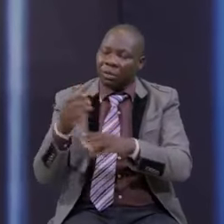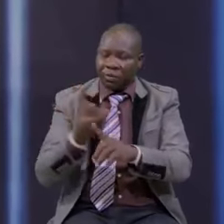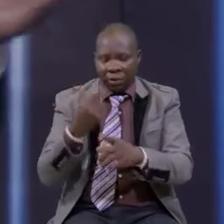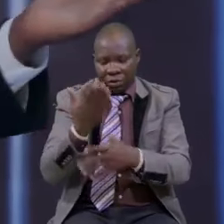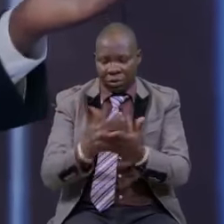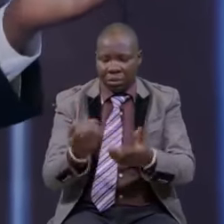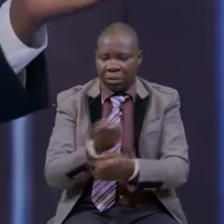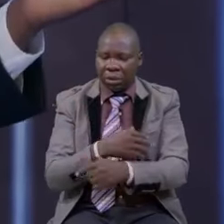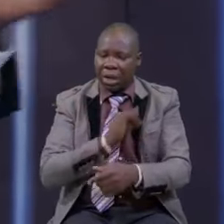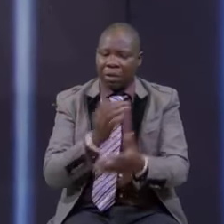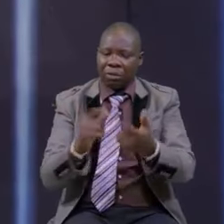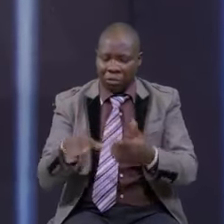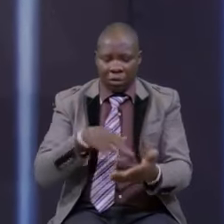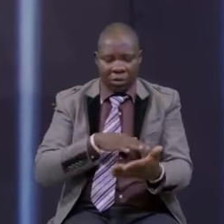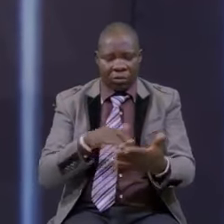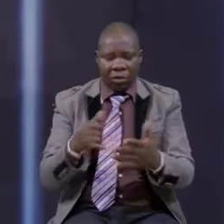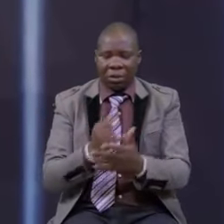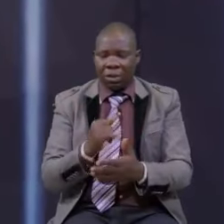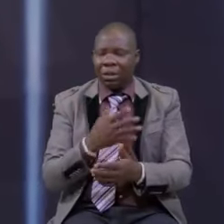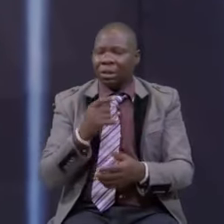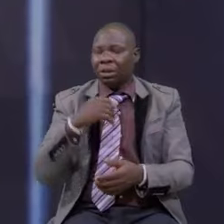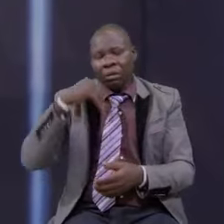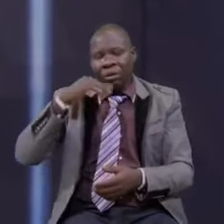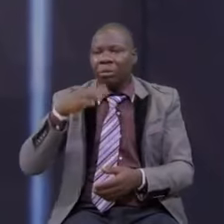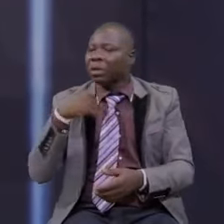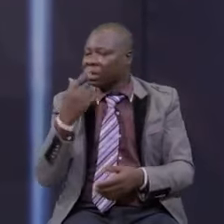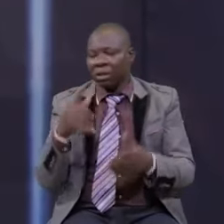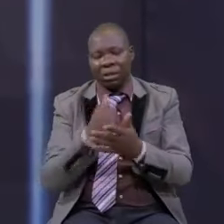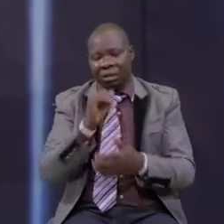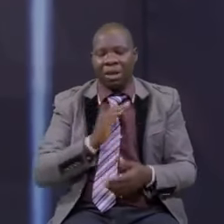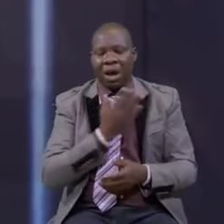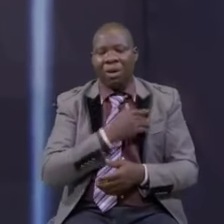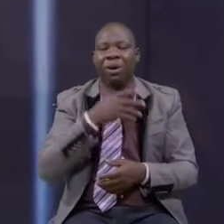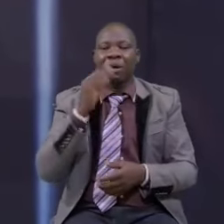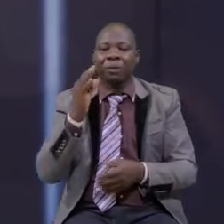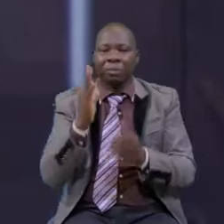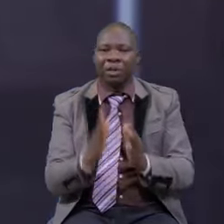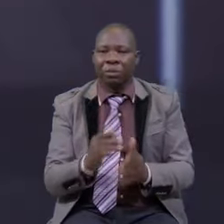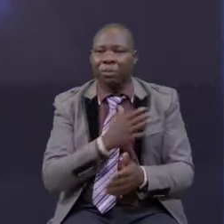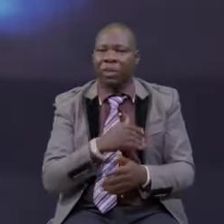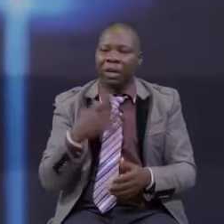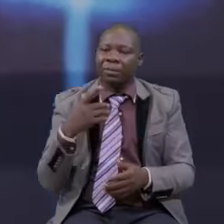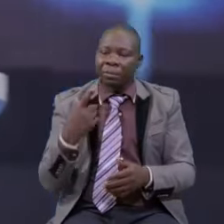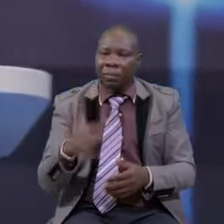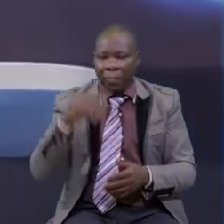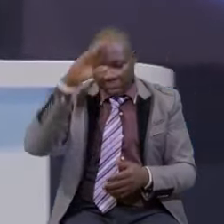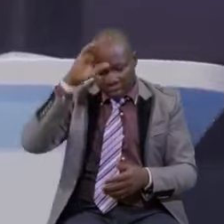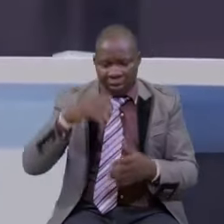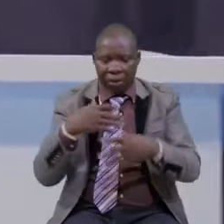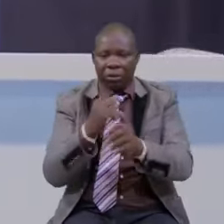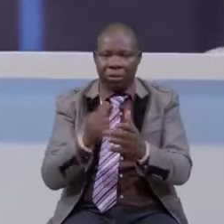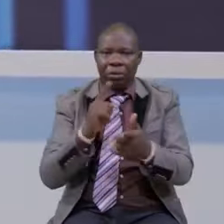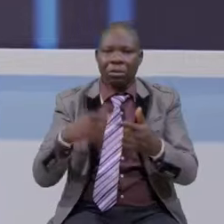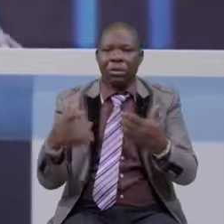the woman said, after all, he was, you know, their pastor. And the Spurgeon took it to the bank and said, look at this. Can you